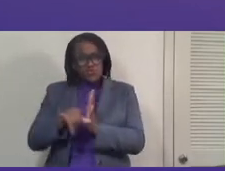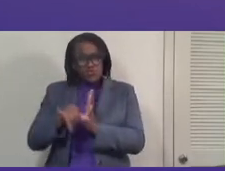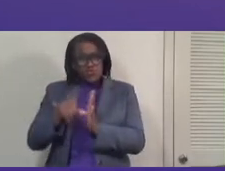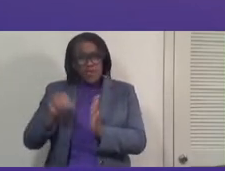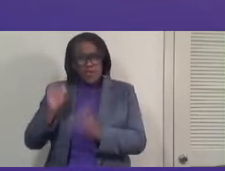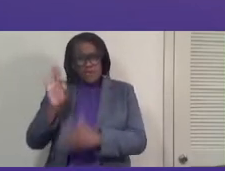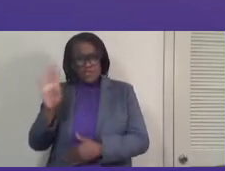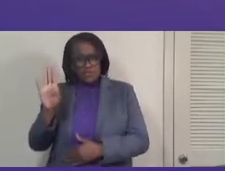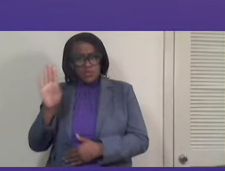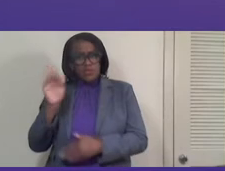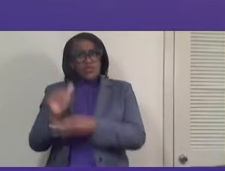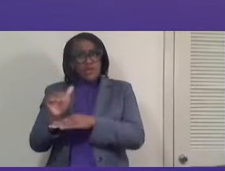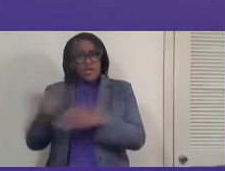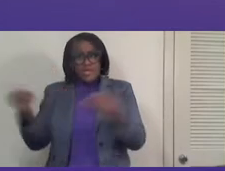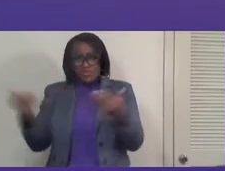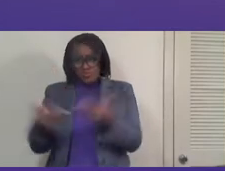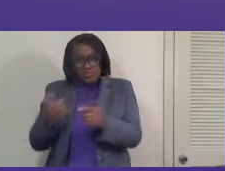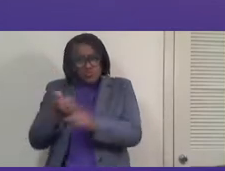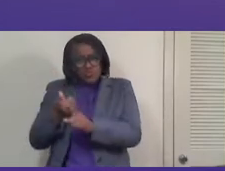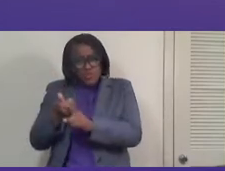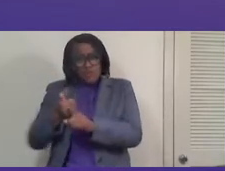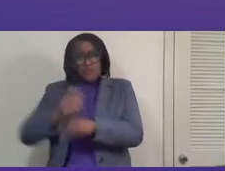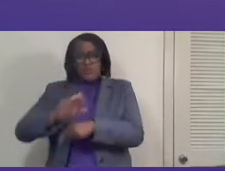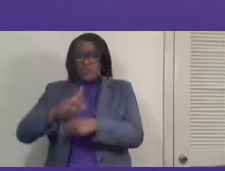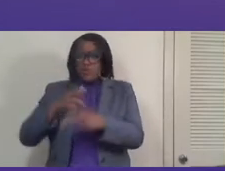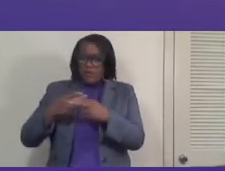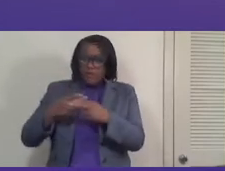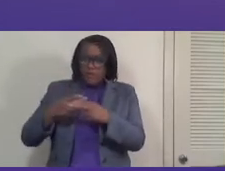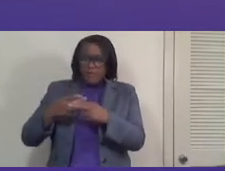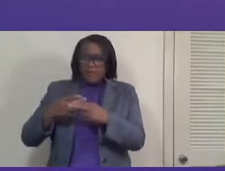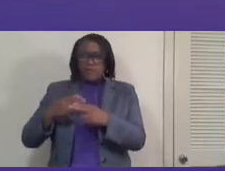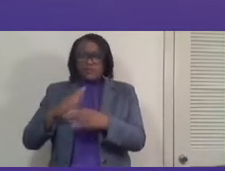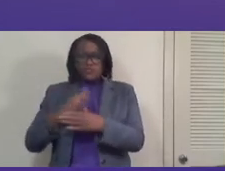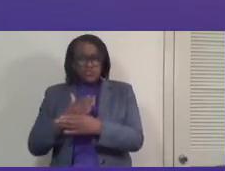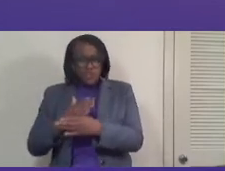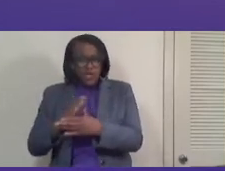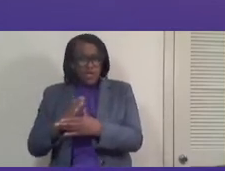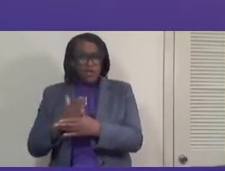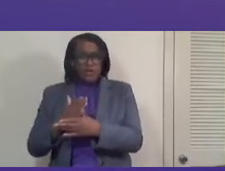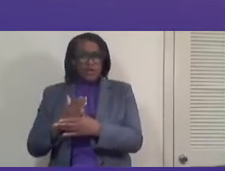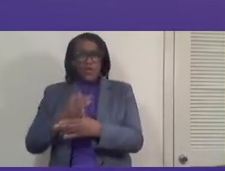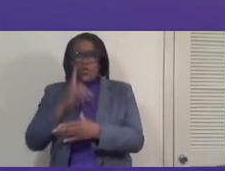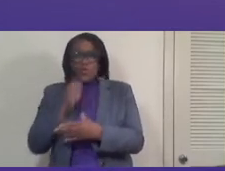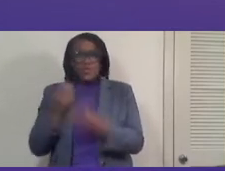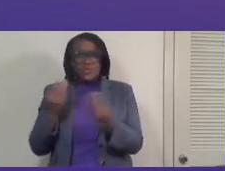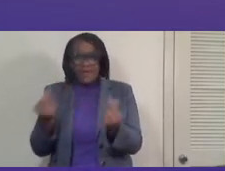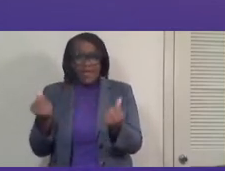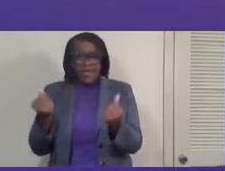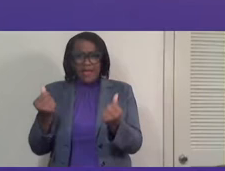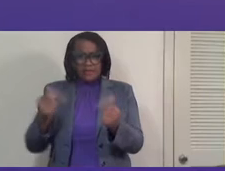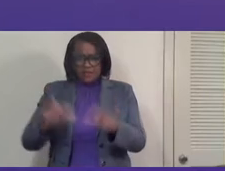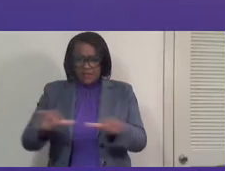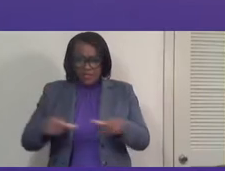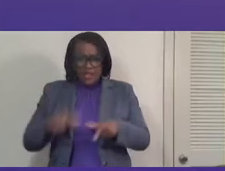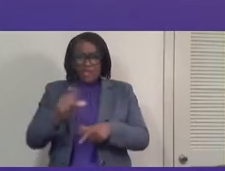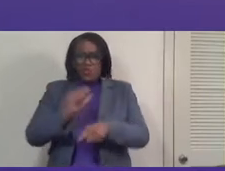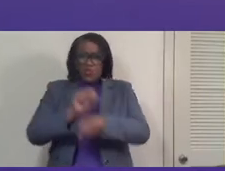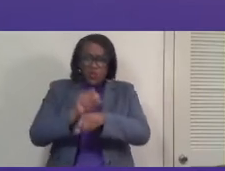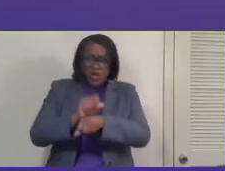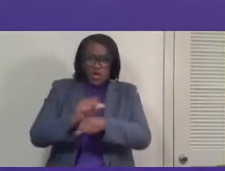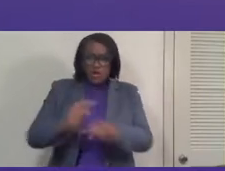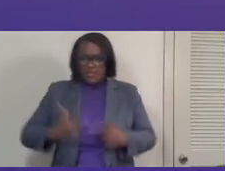tonight to introduce yourselves, your name, and share whose land you work, live, and play